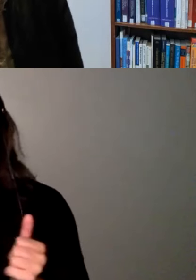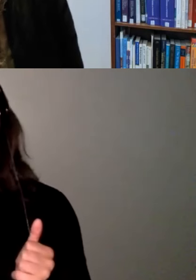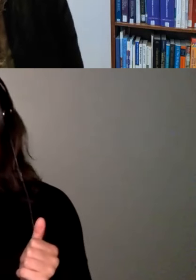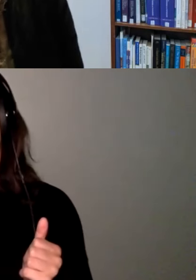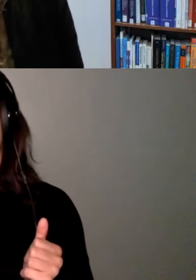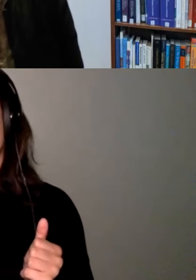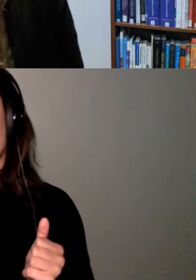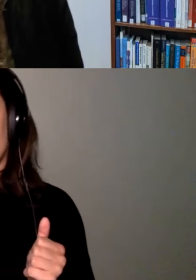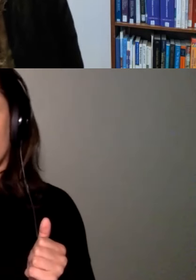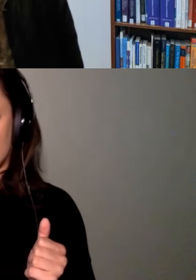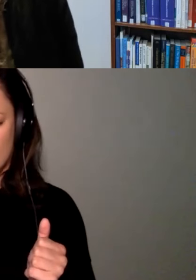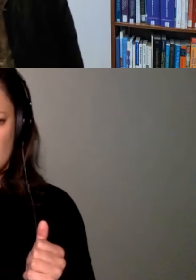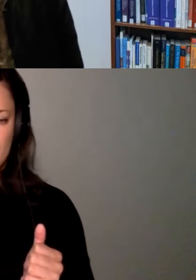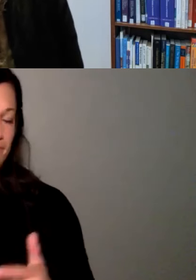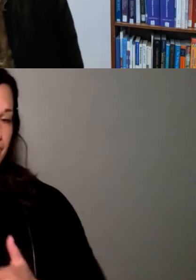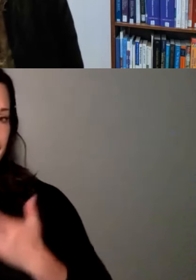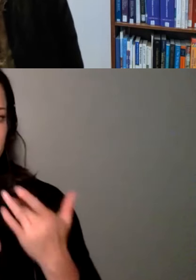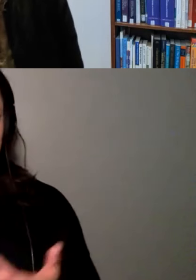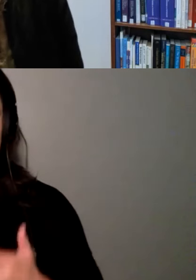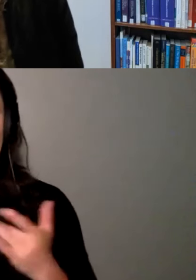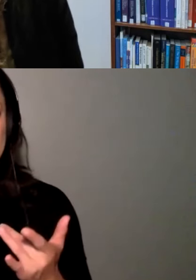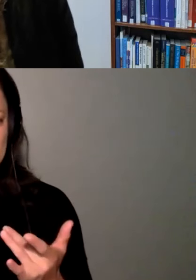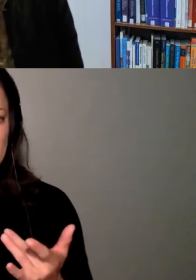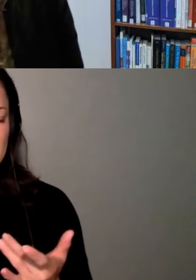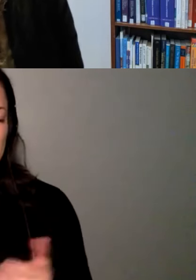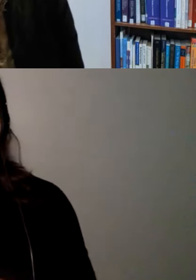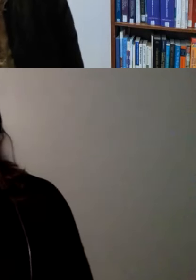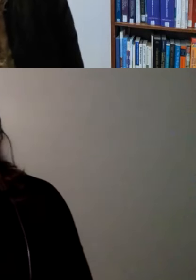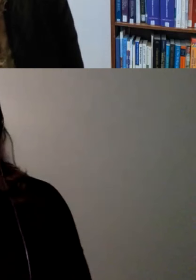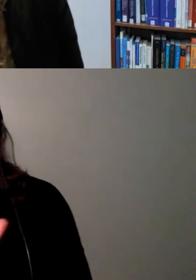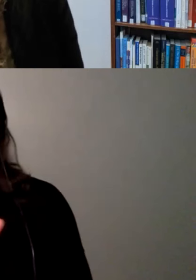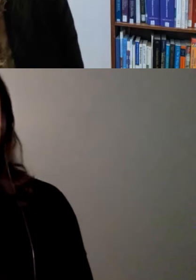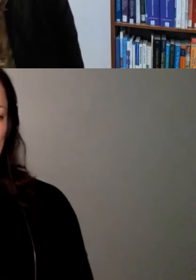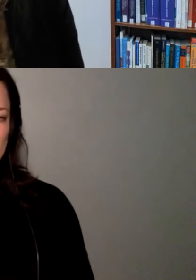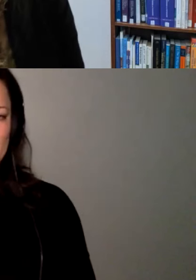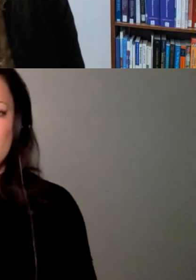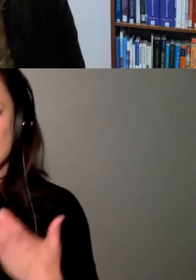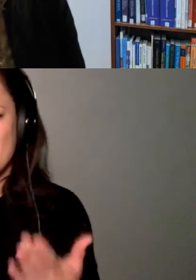Colvin, and I'm very excited to hear her presentation. Thank you.